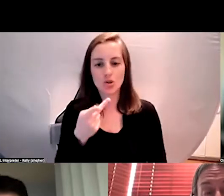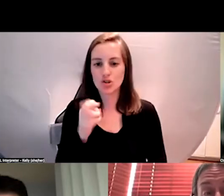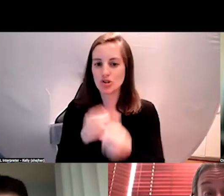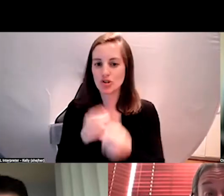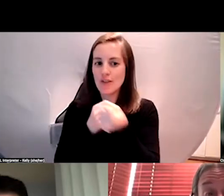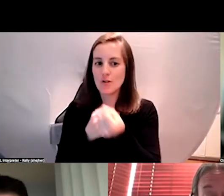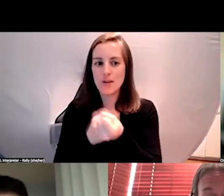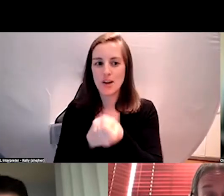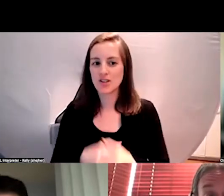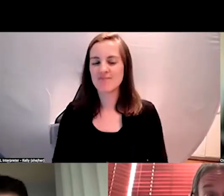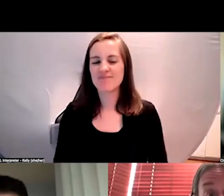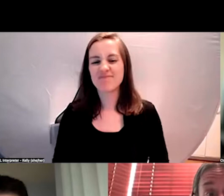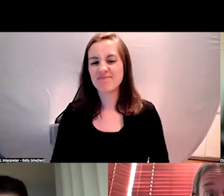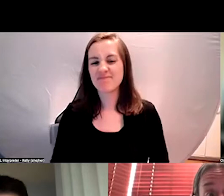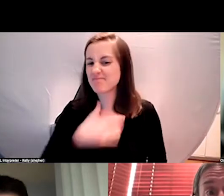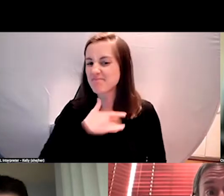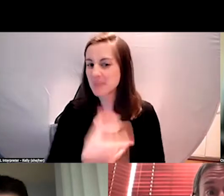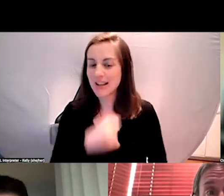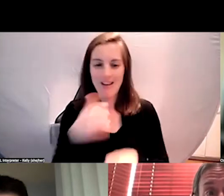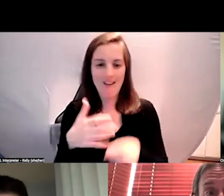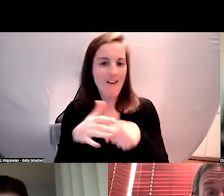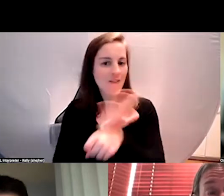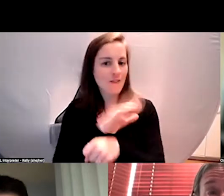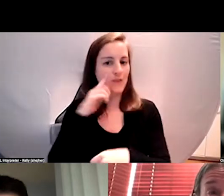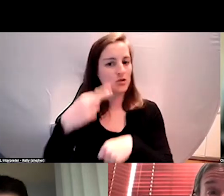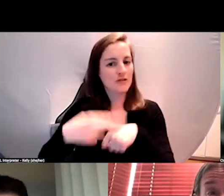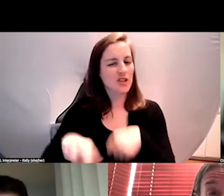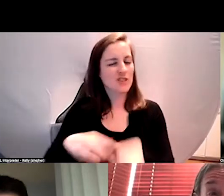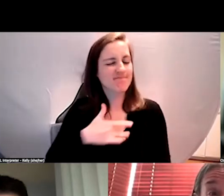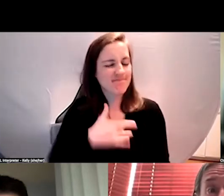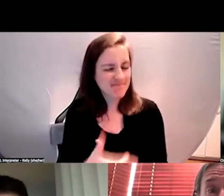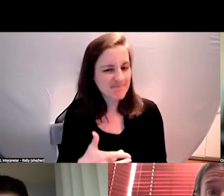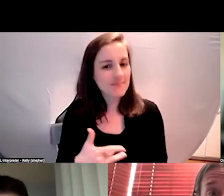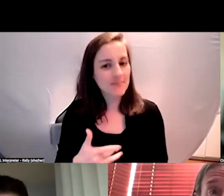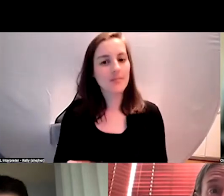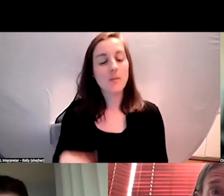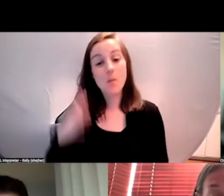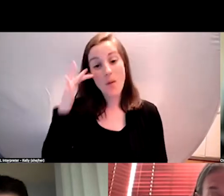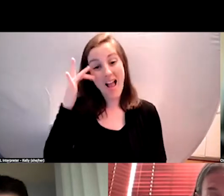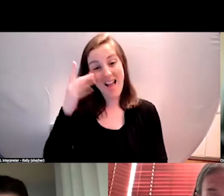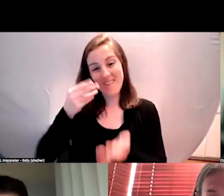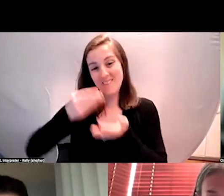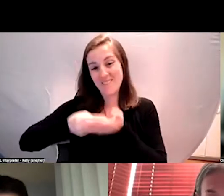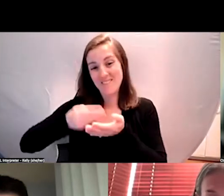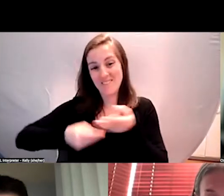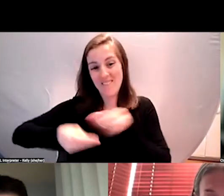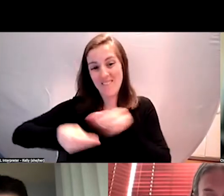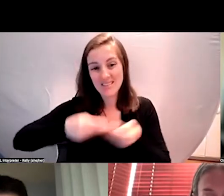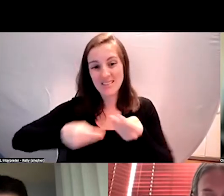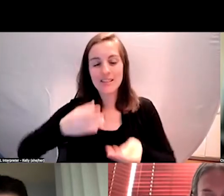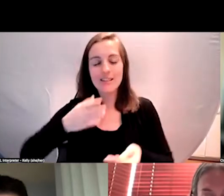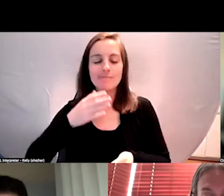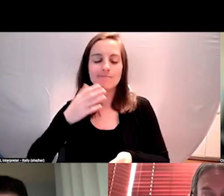not routinely covered for referral care based on funding and policy reasons.